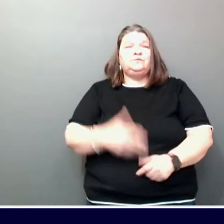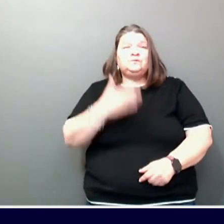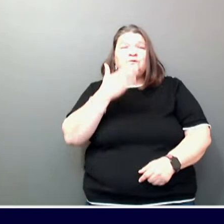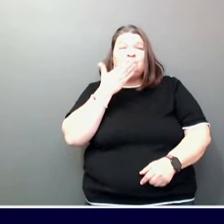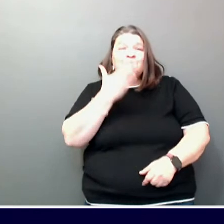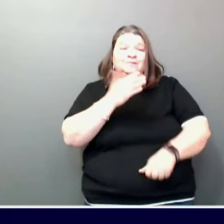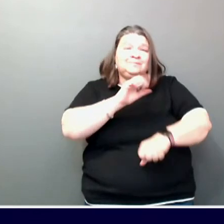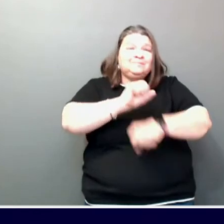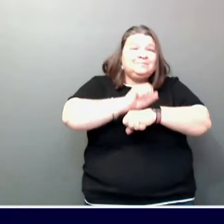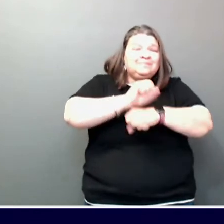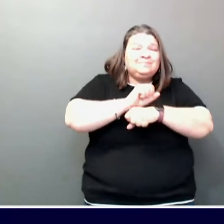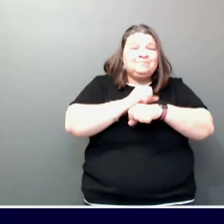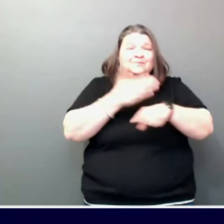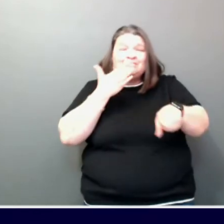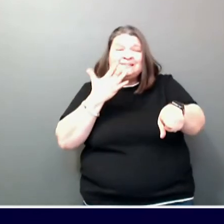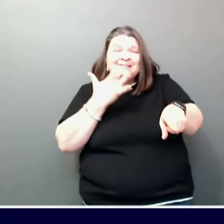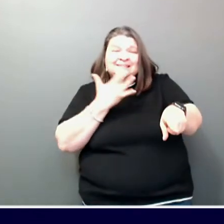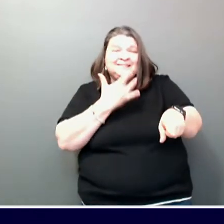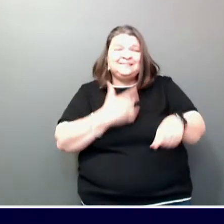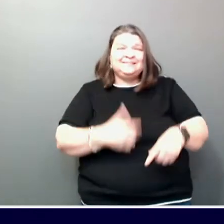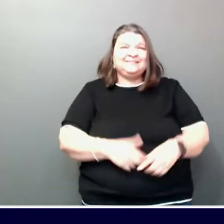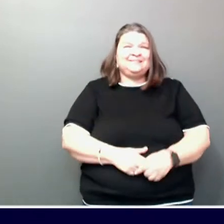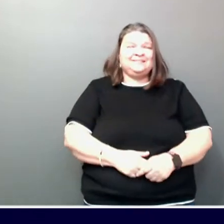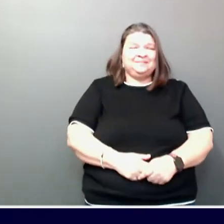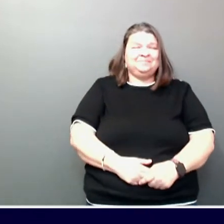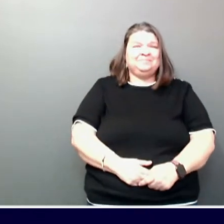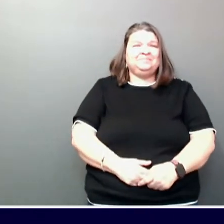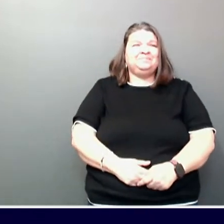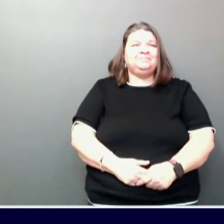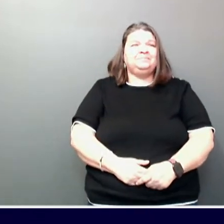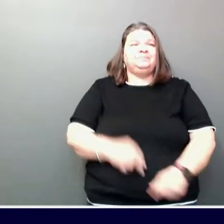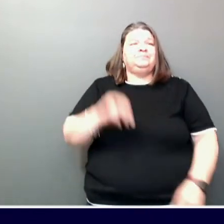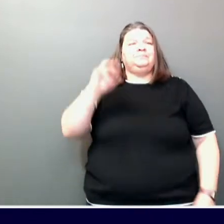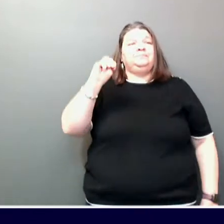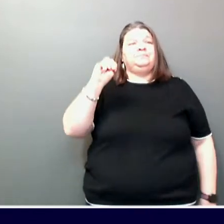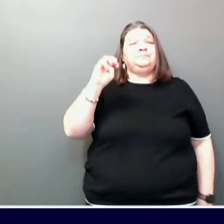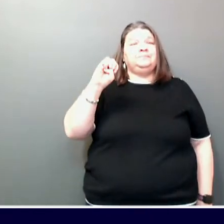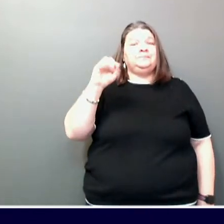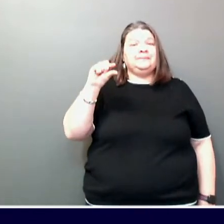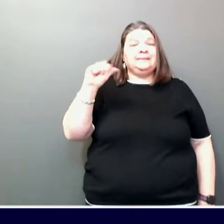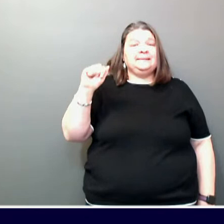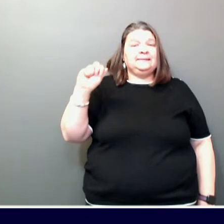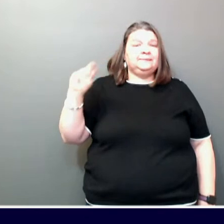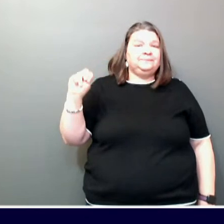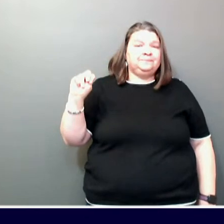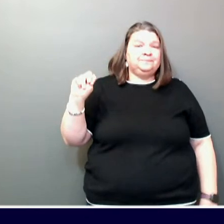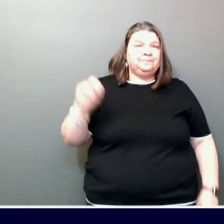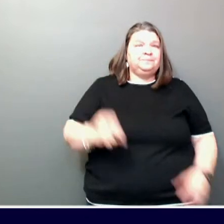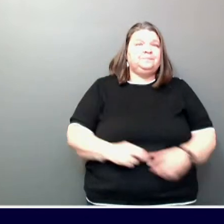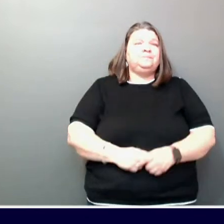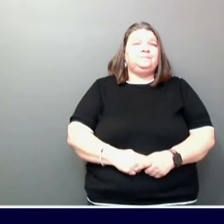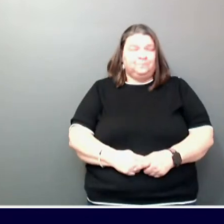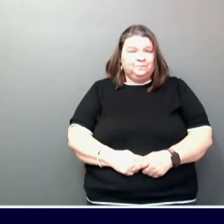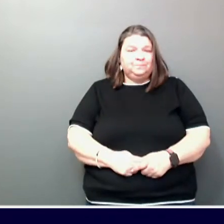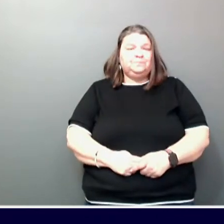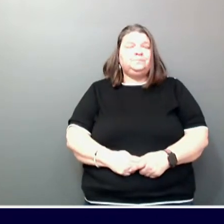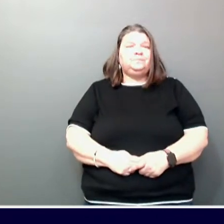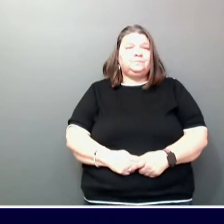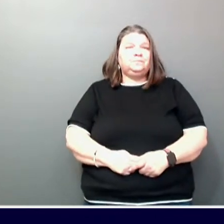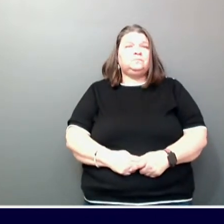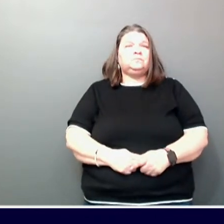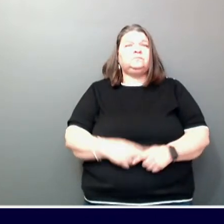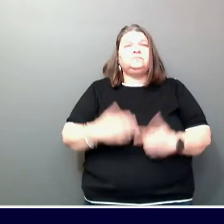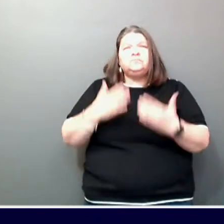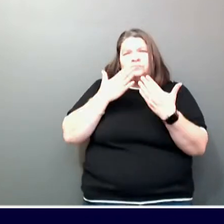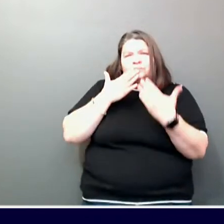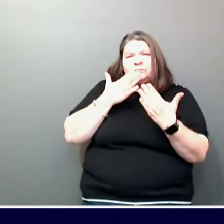gig. Megan, let me go over to you next. Hi, thanks for taking my question. This might be more of a clarification, but when